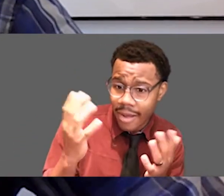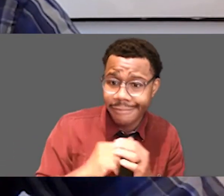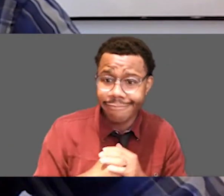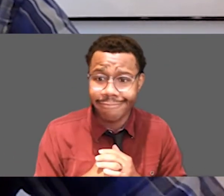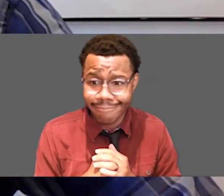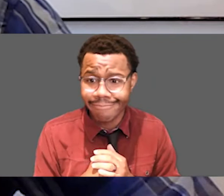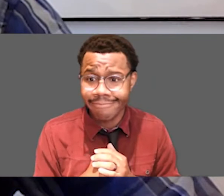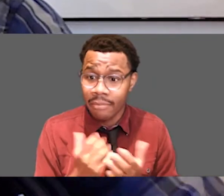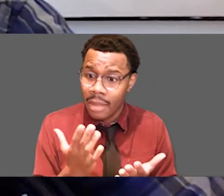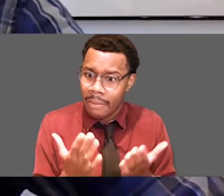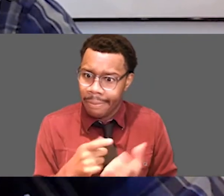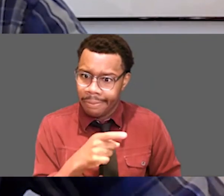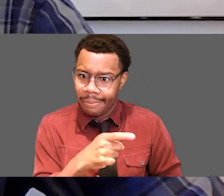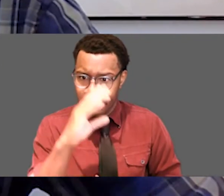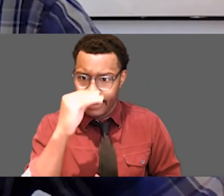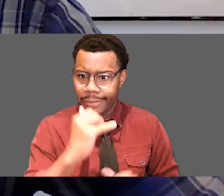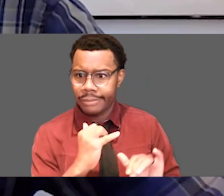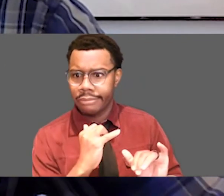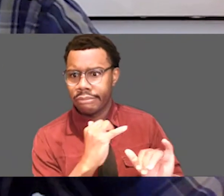day be broken, just like me.